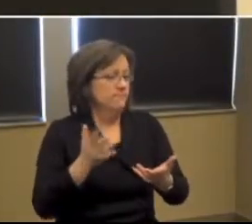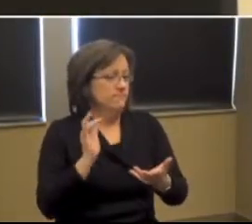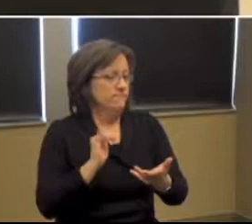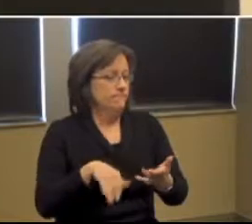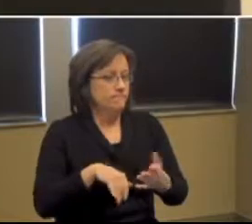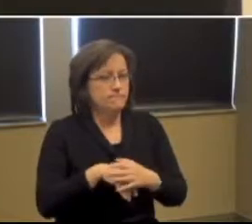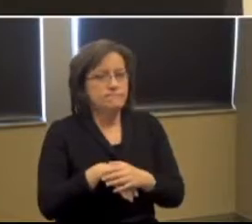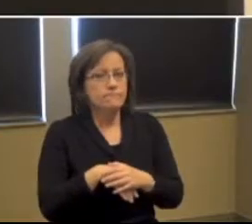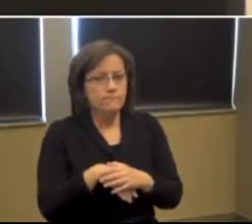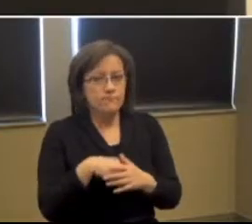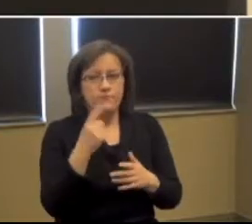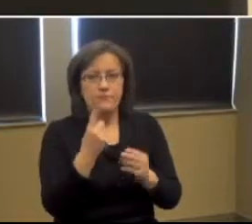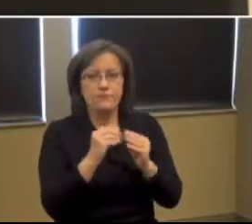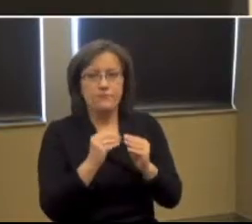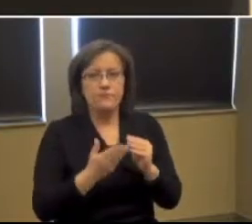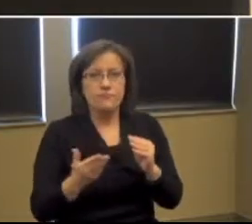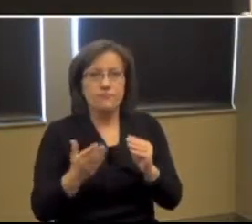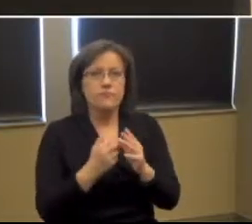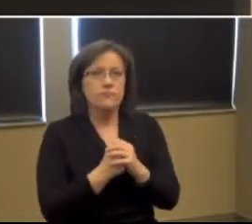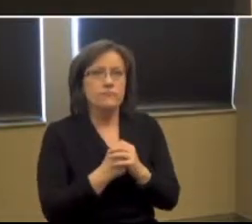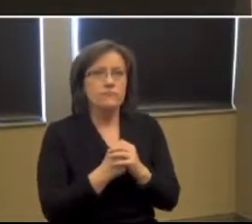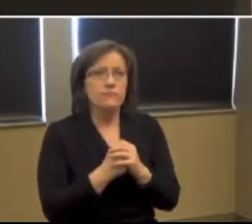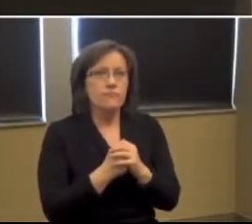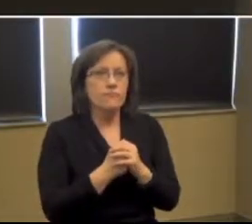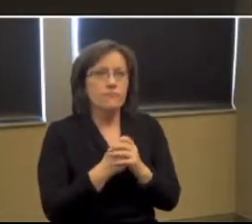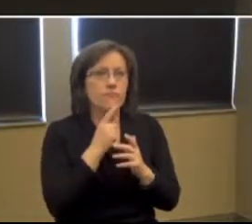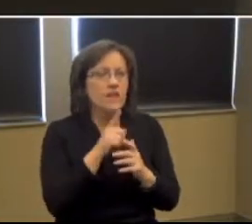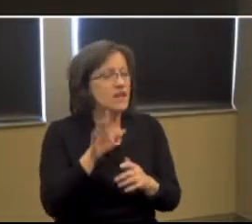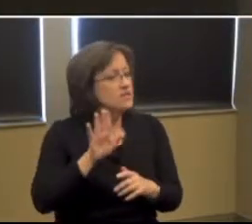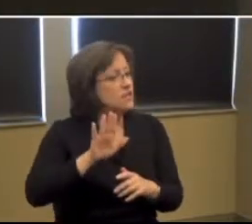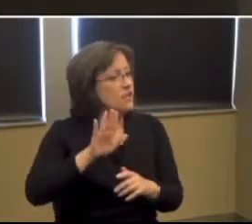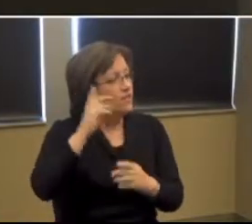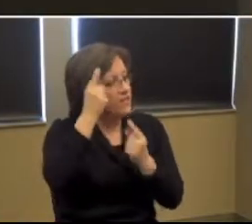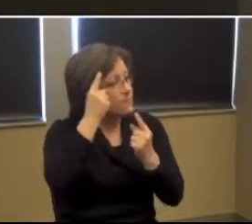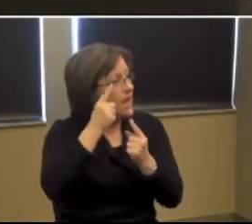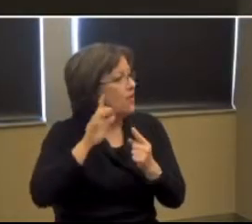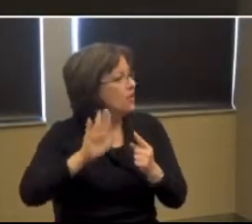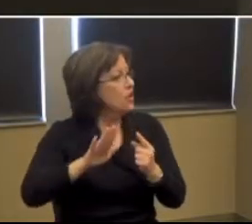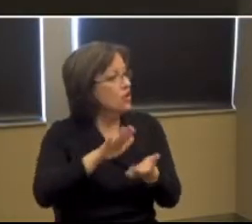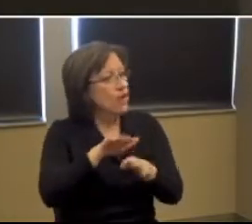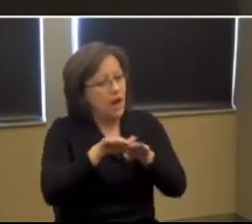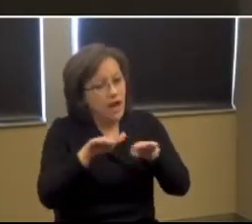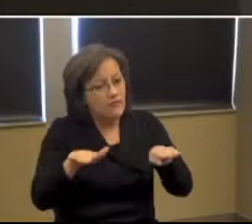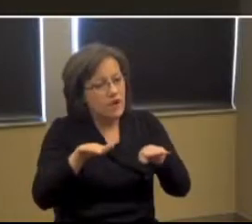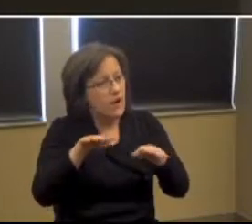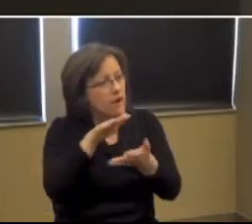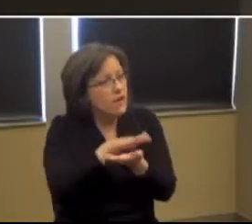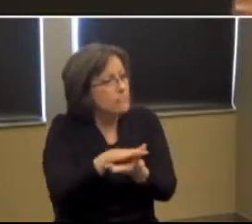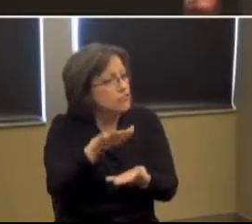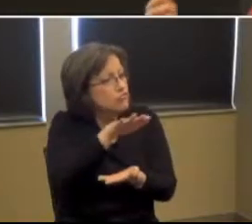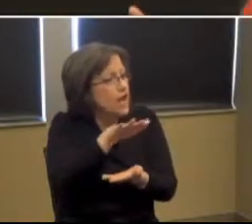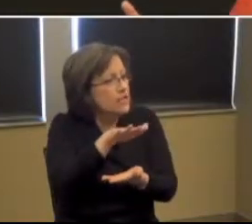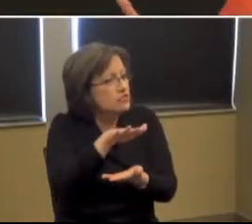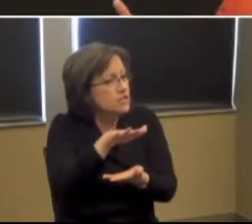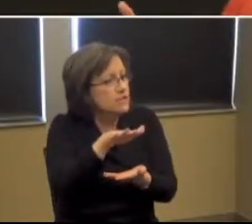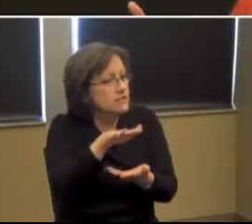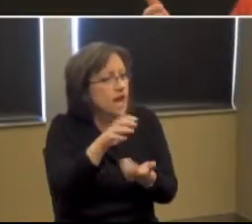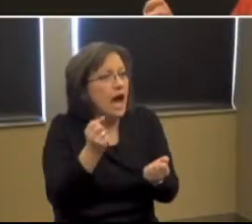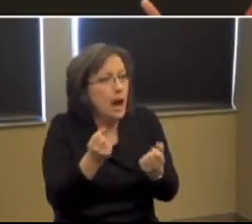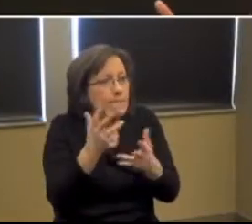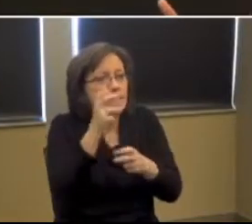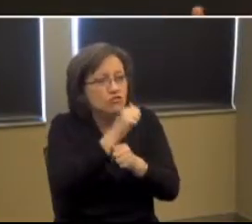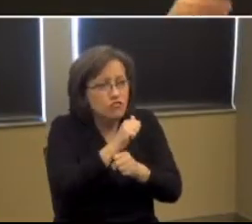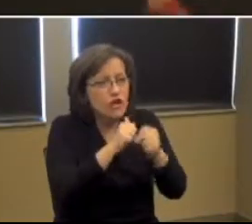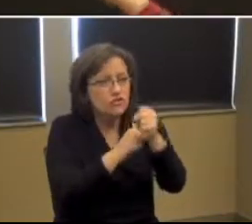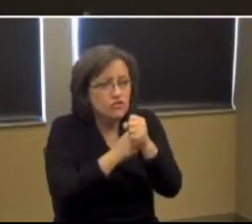with it, is their level of abstraction. How much structure do they need in place